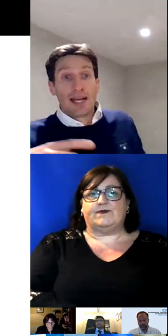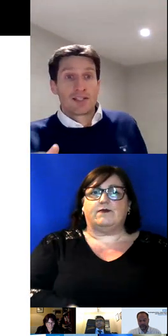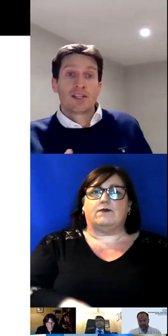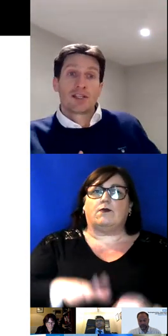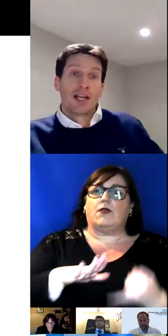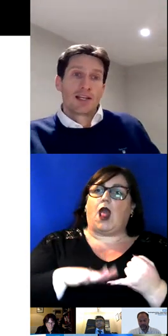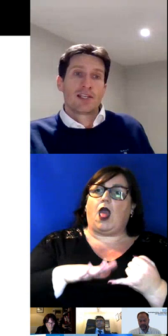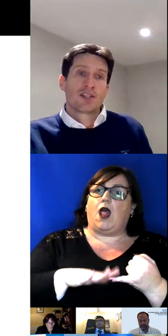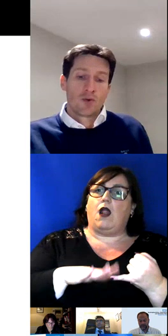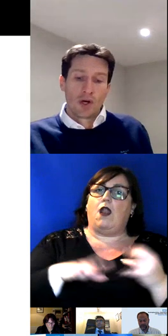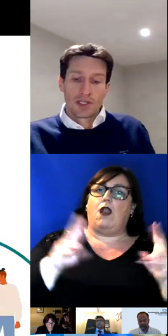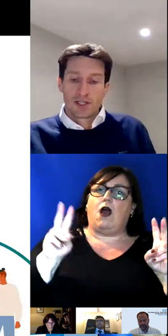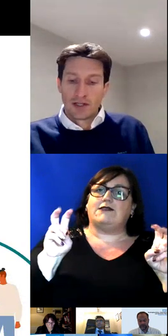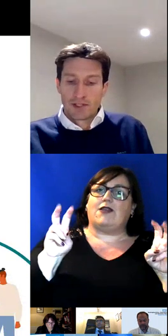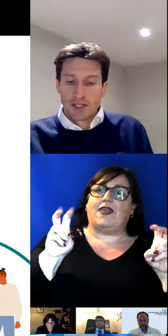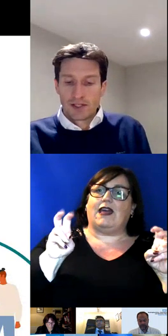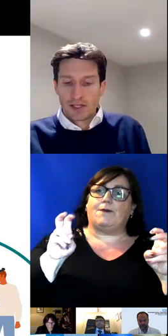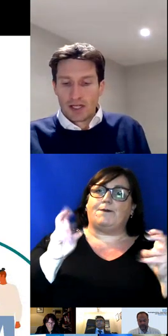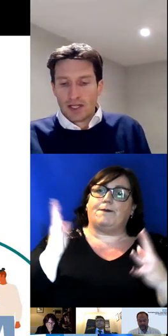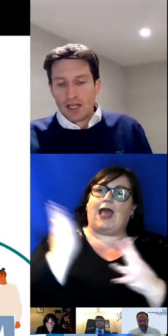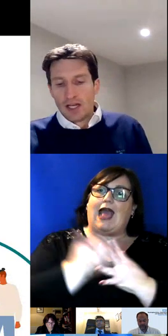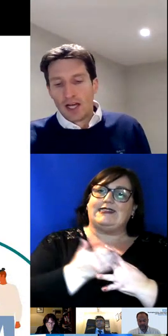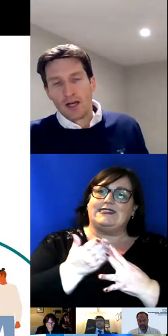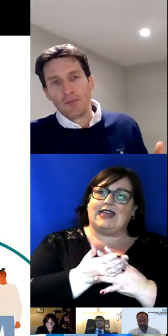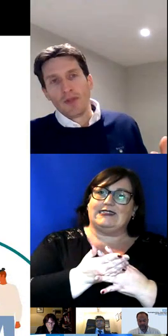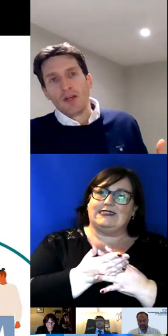around access and access to quality services.